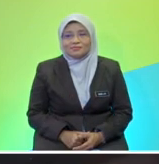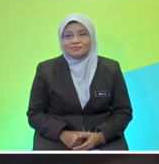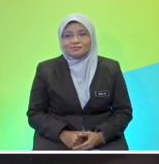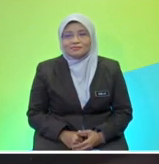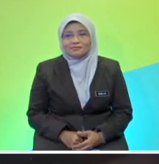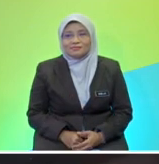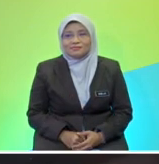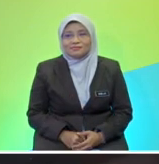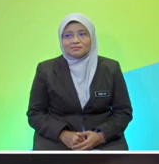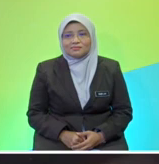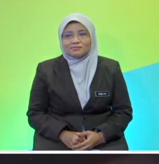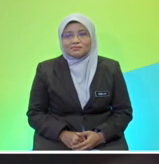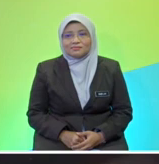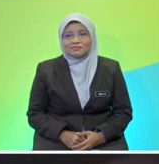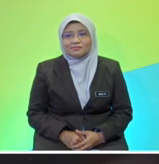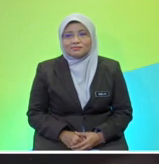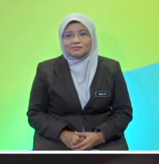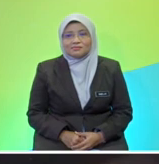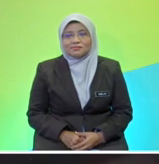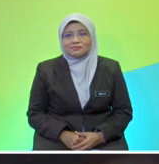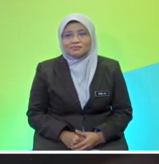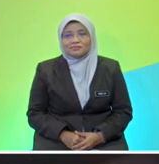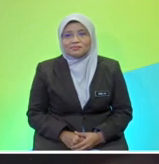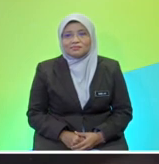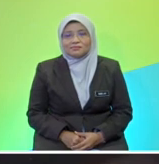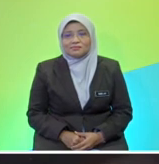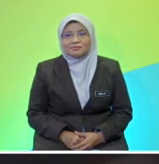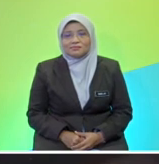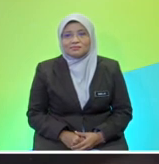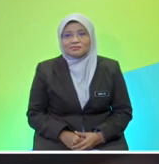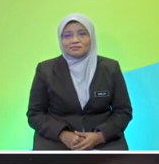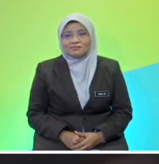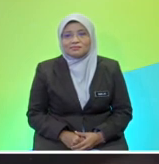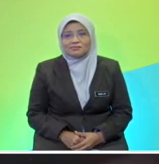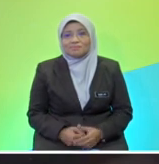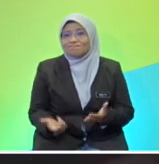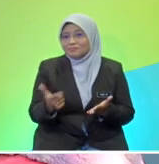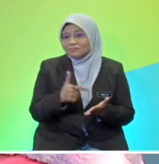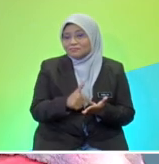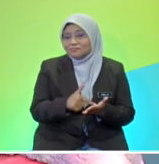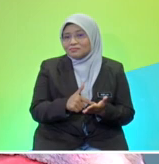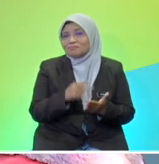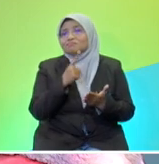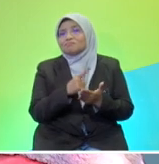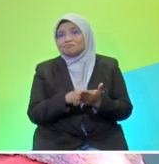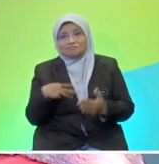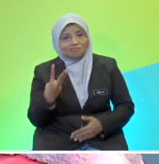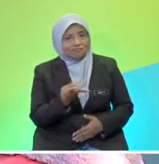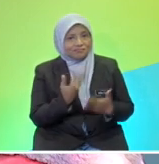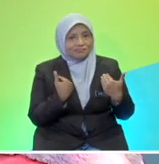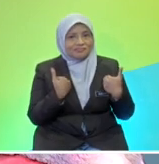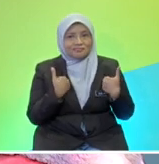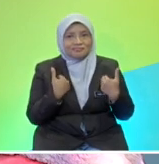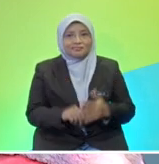train from Shah Alam to Kuala Lumpur. Okay, good. All right, next. What do we have here? Ooh, we have more toys